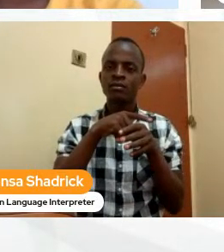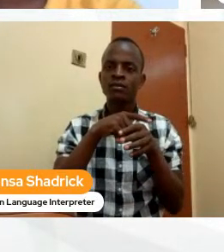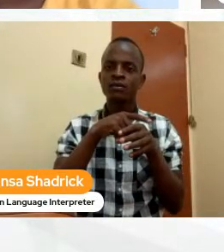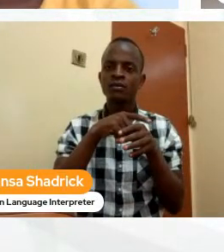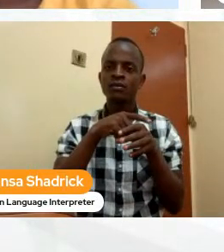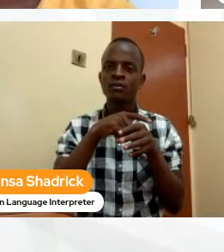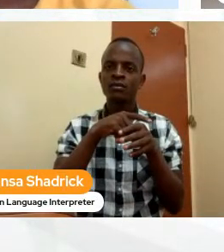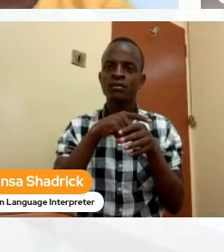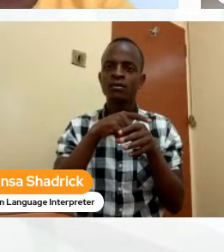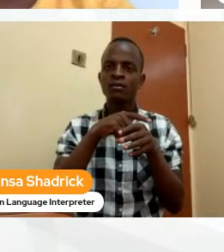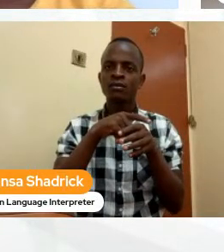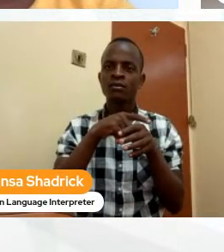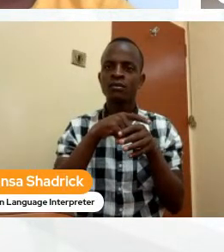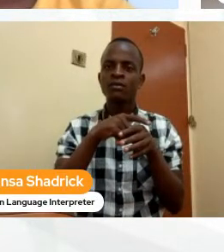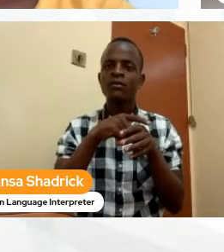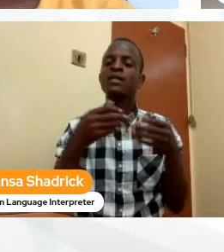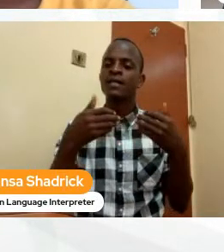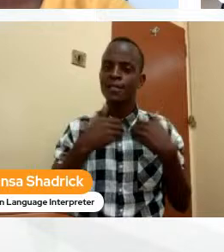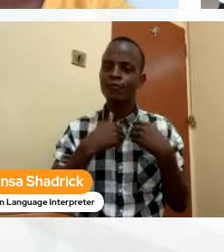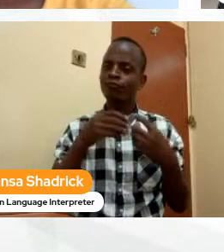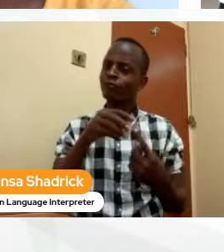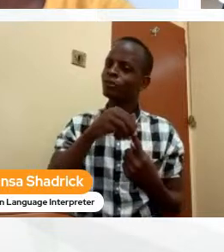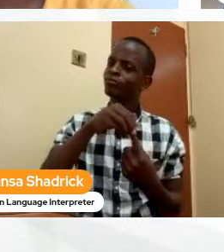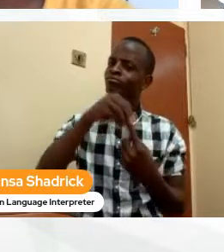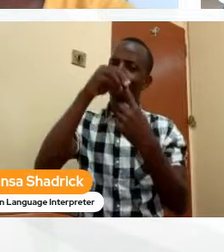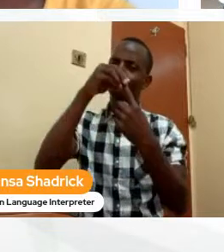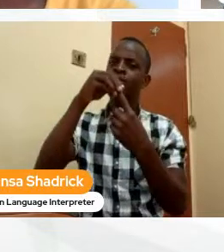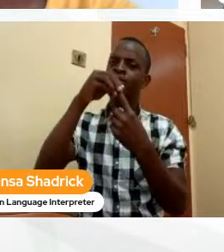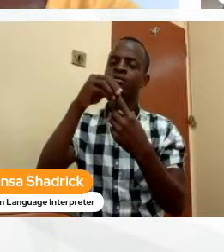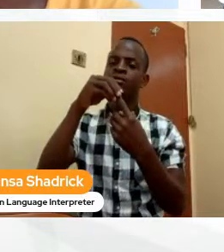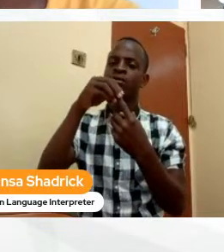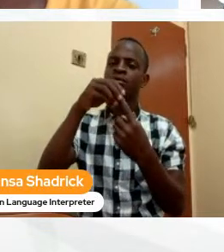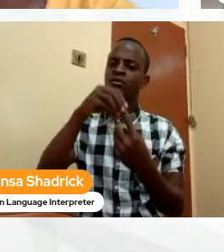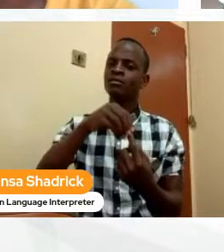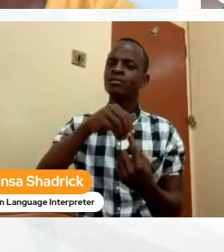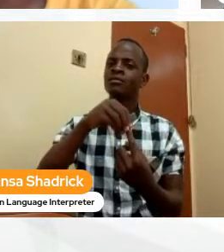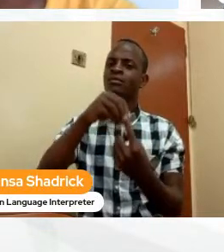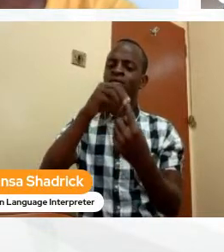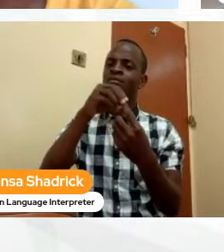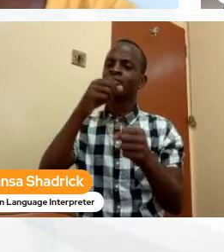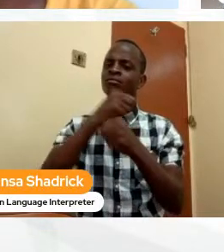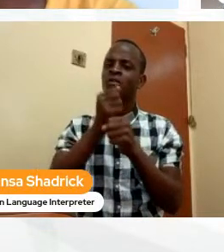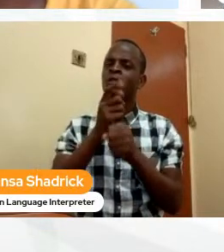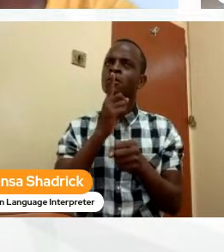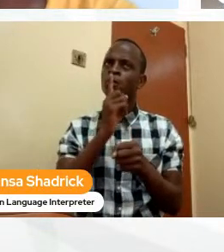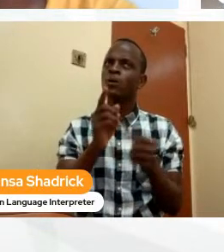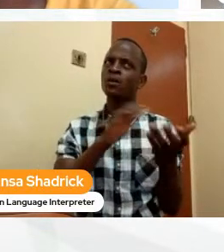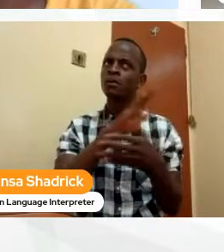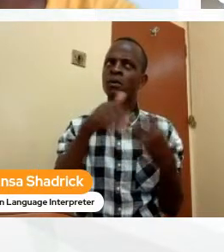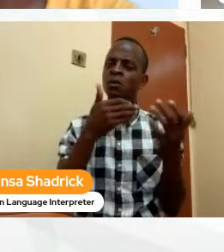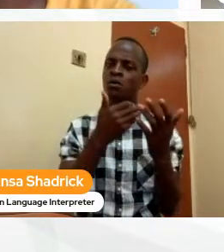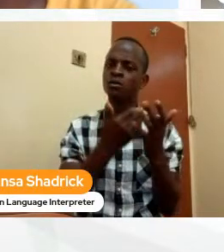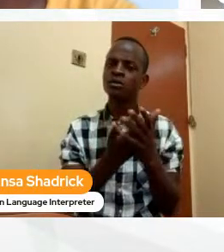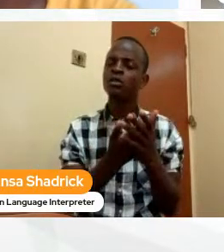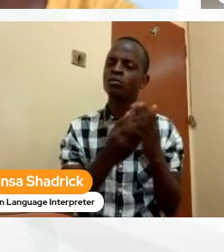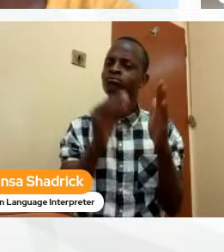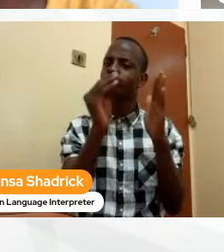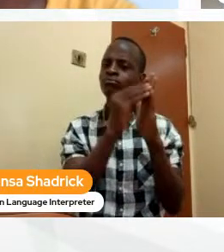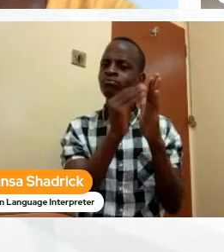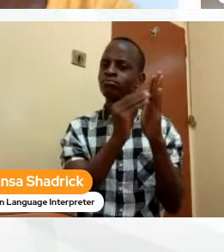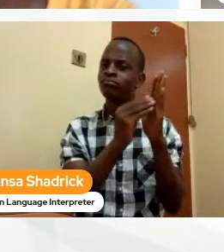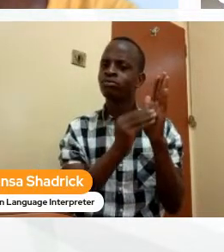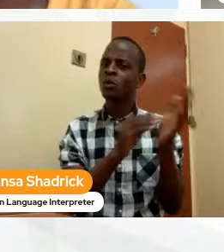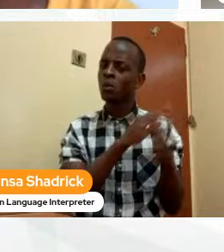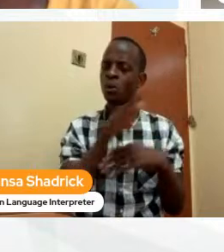there's a special consideration that we put in place to make sure that we deliberately put steps that will ensure